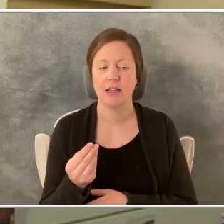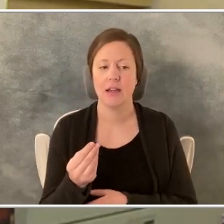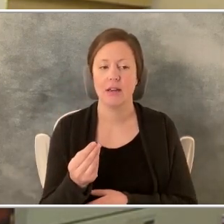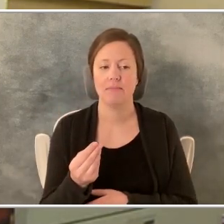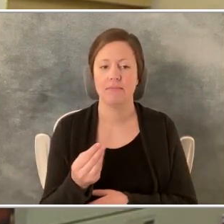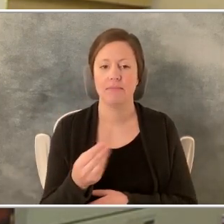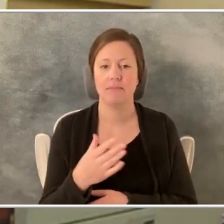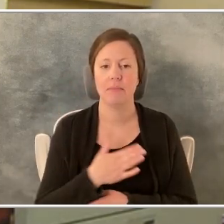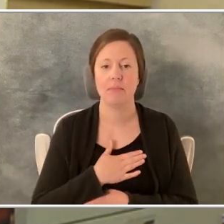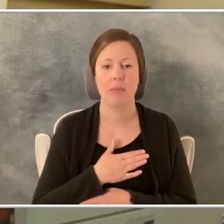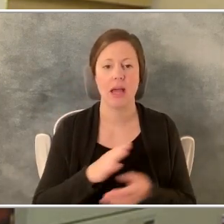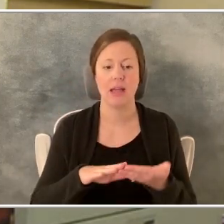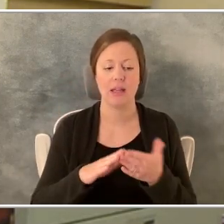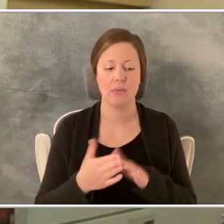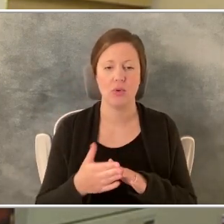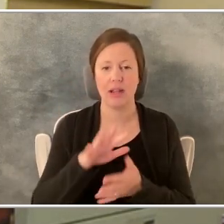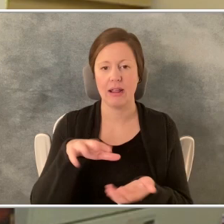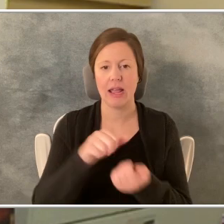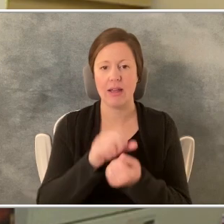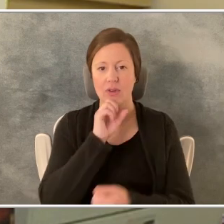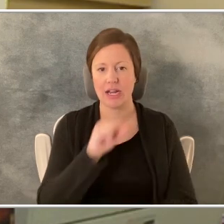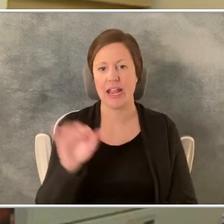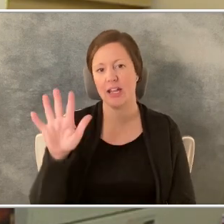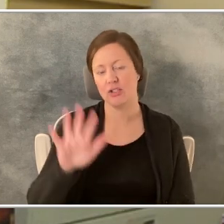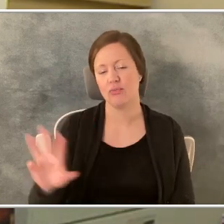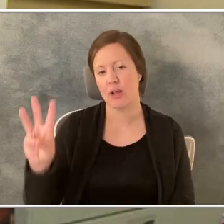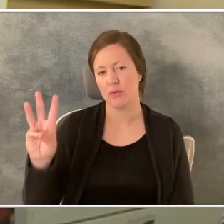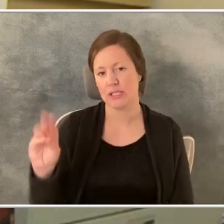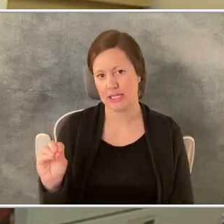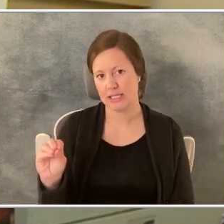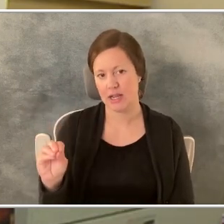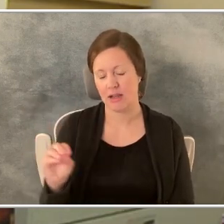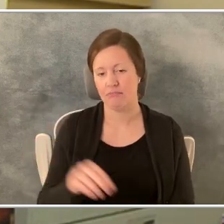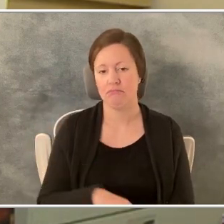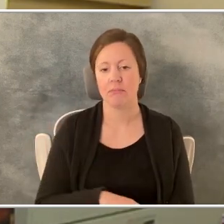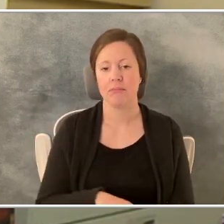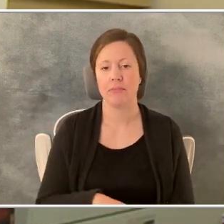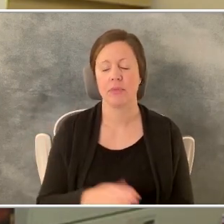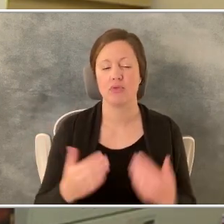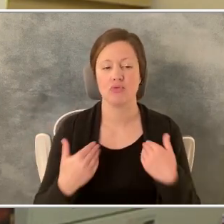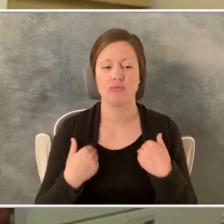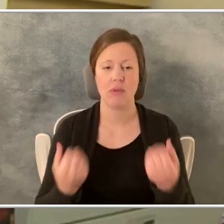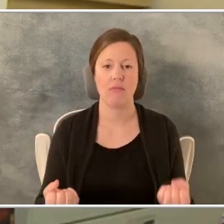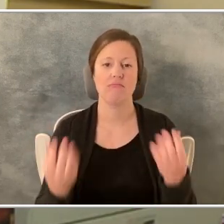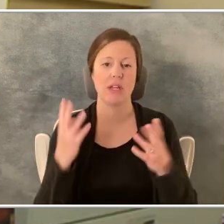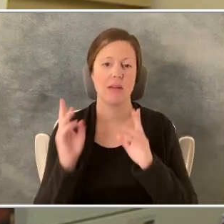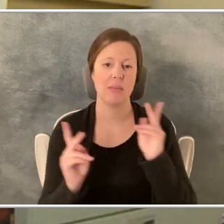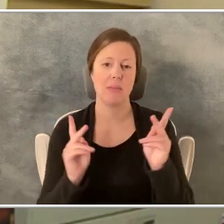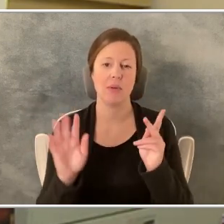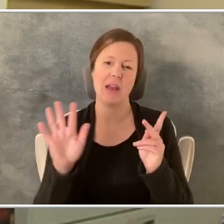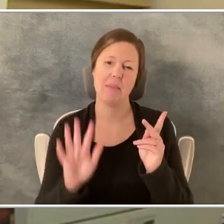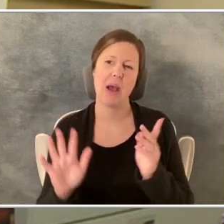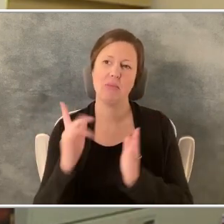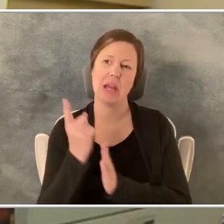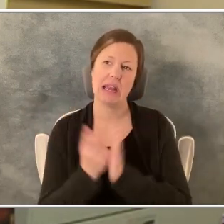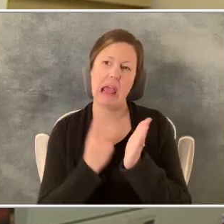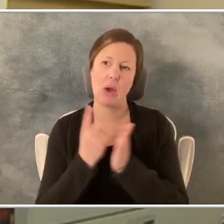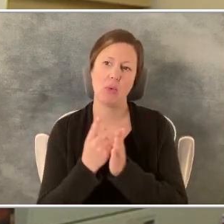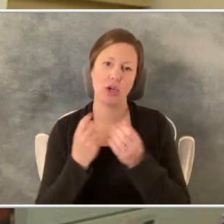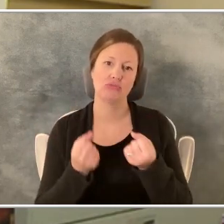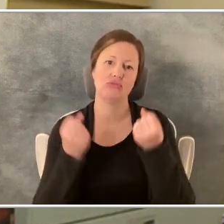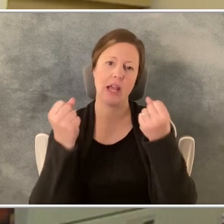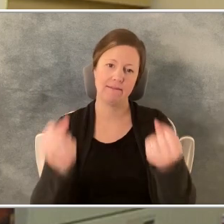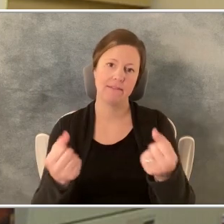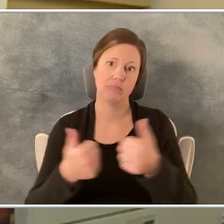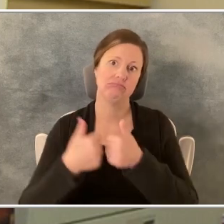my community average age is around 60. So we have a lot of people, it's about an hour to the hospital from where we're